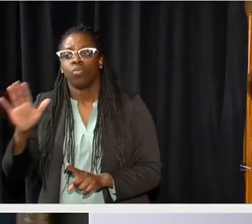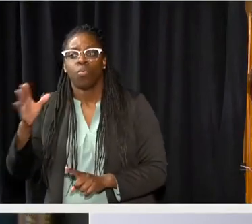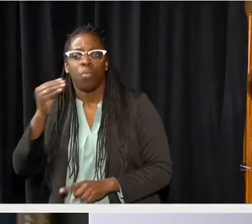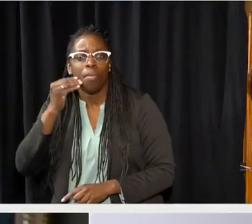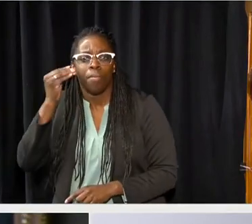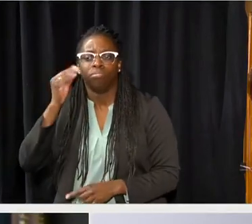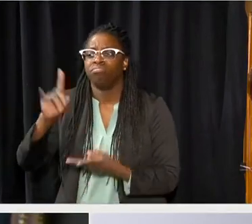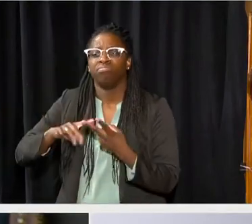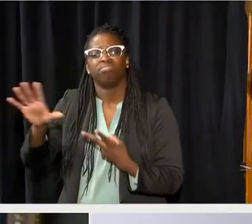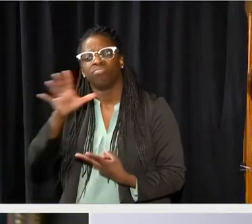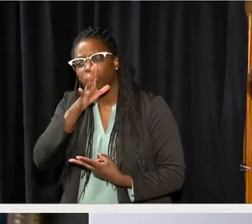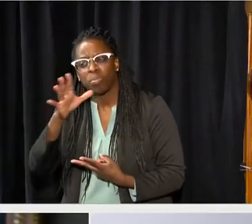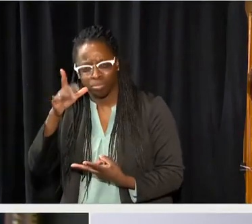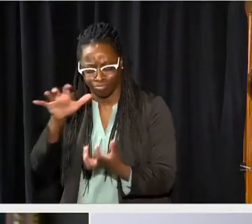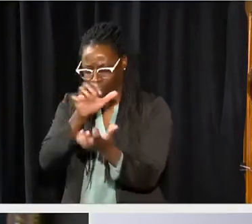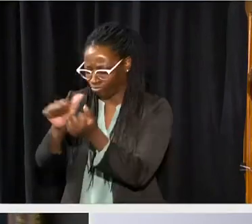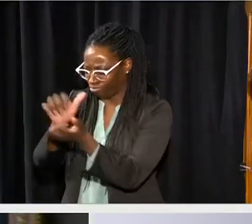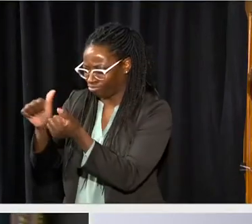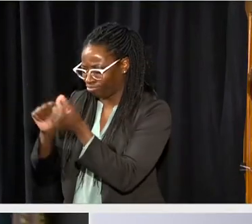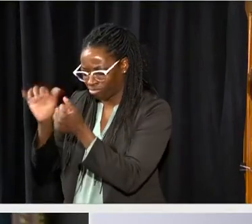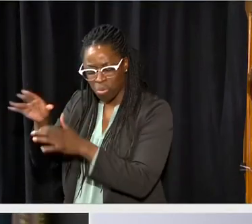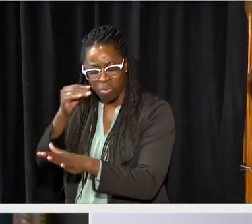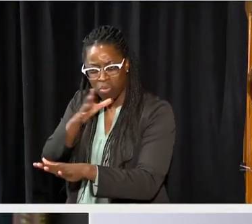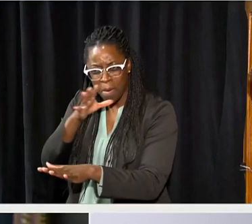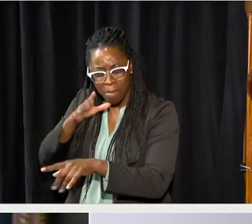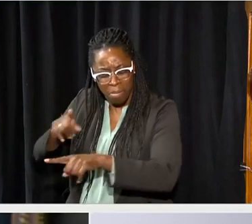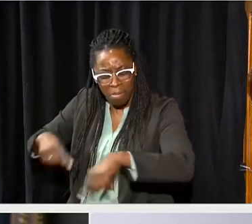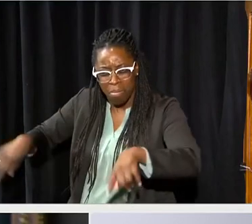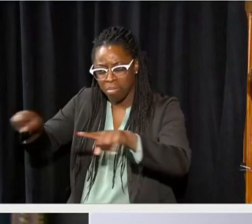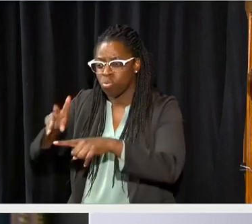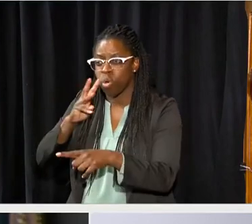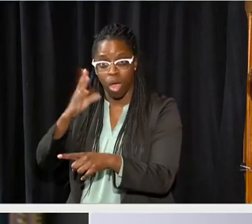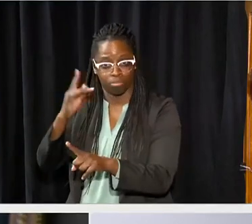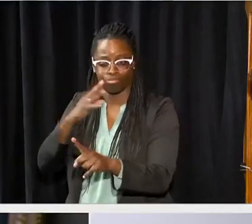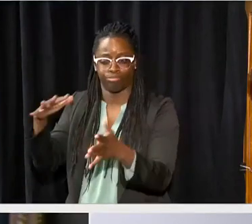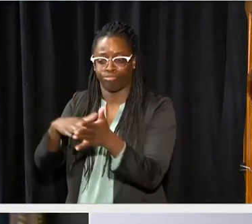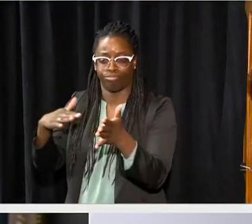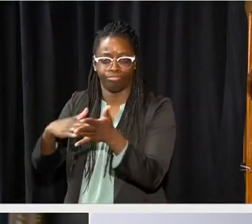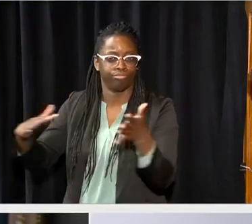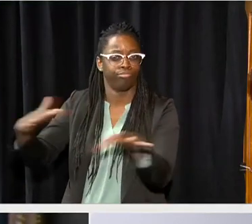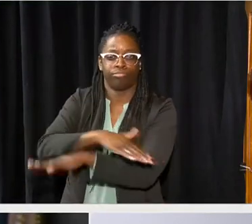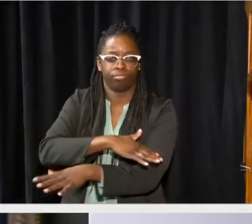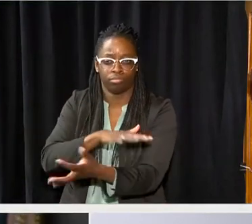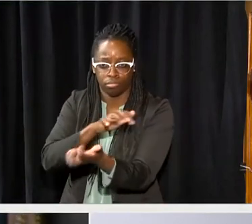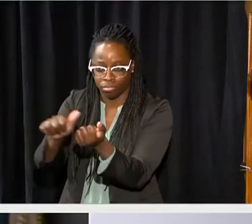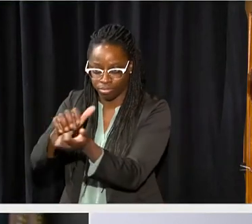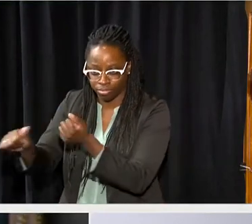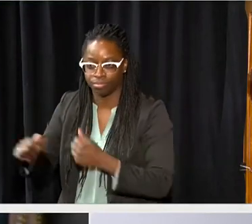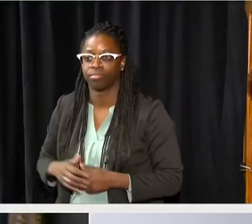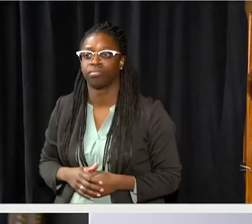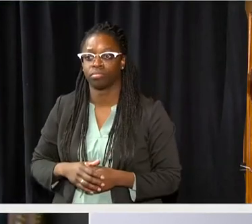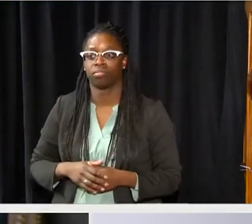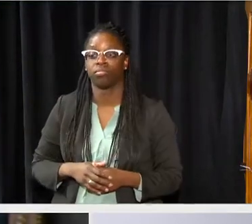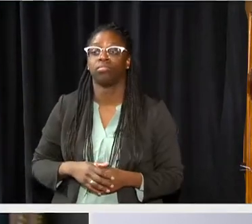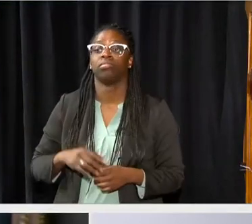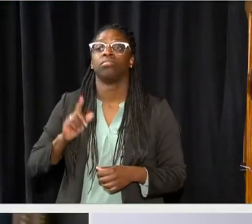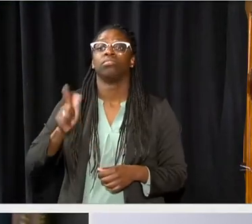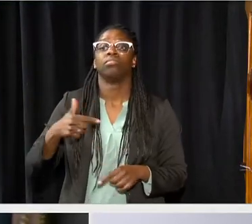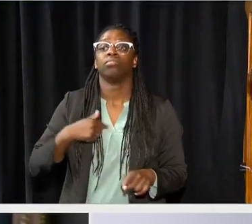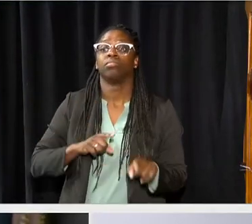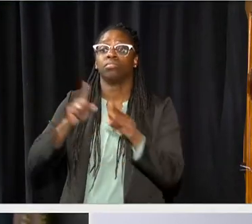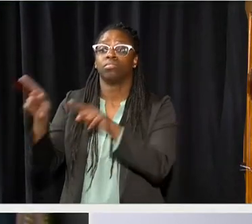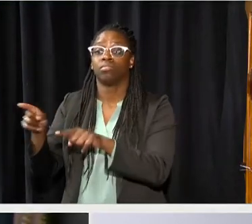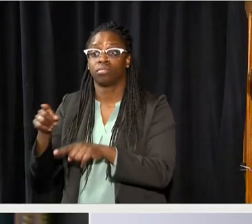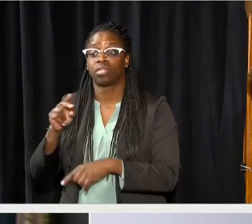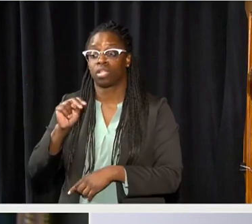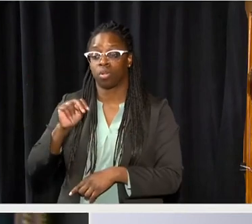absolutely destroyed by a storm. A month later, I was with a homeowner in North Attleboro whose house took